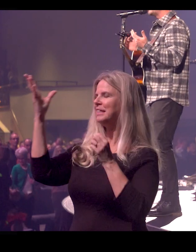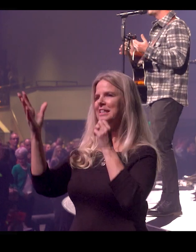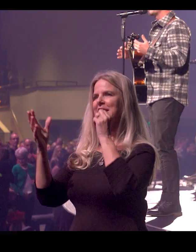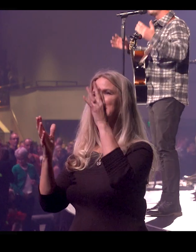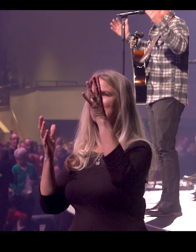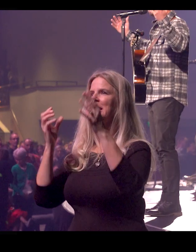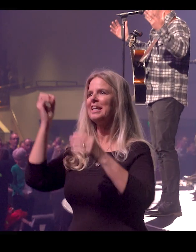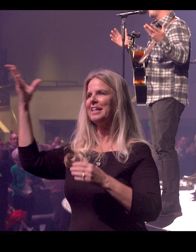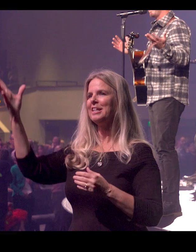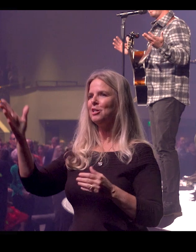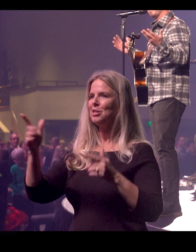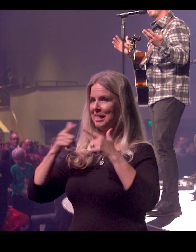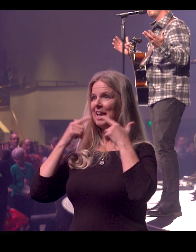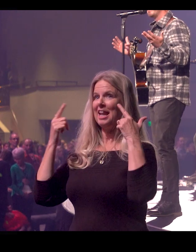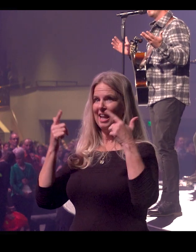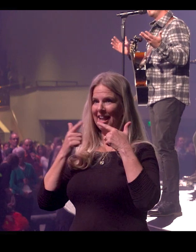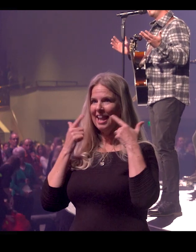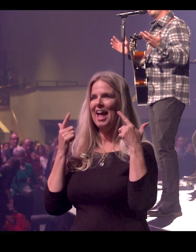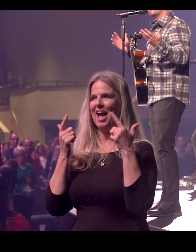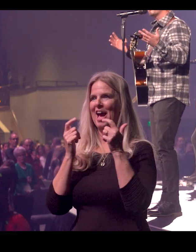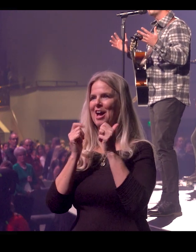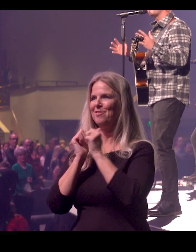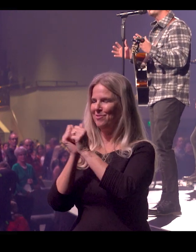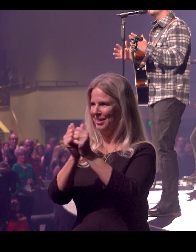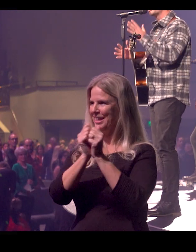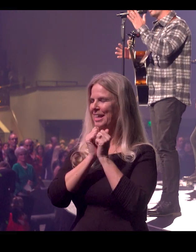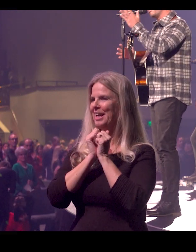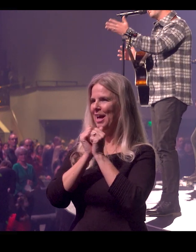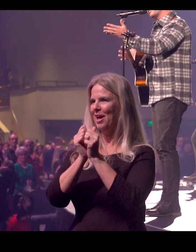you to remember and to celebrate